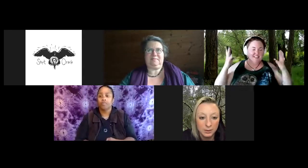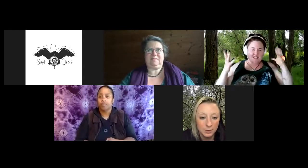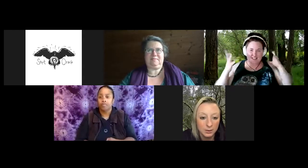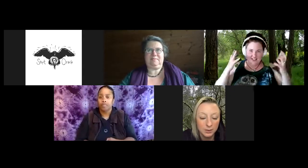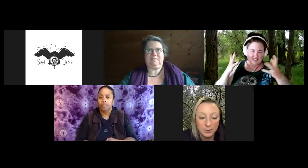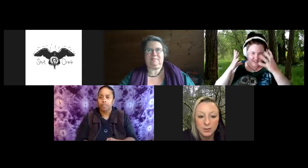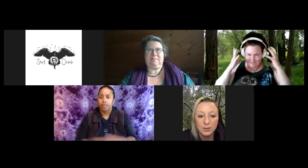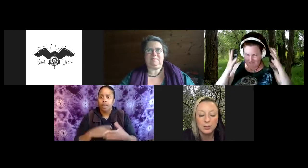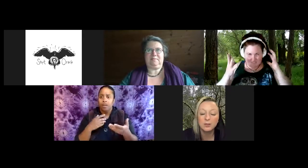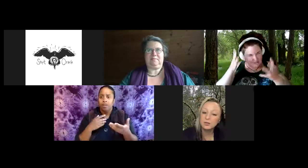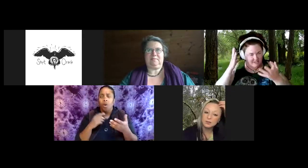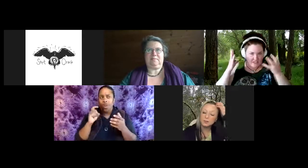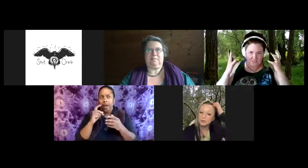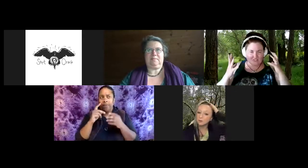gotten